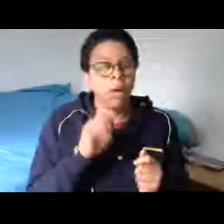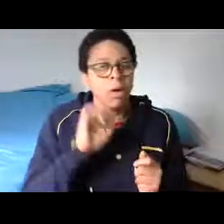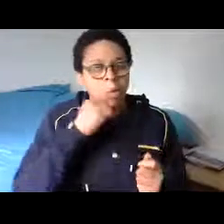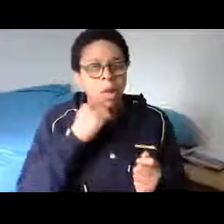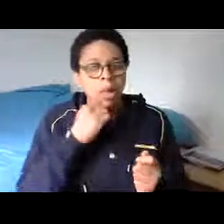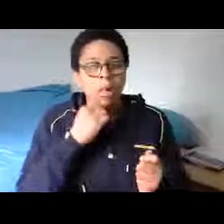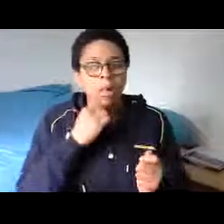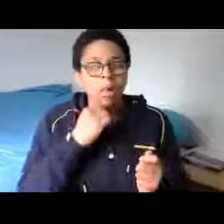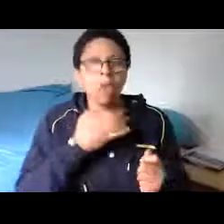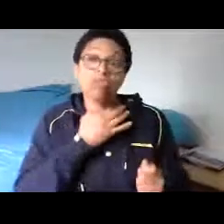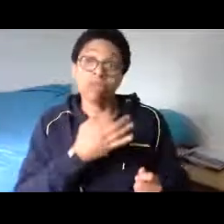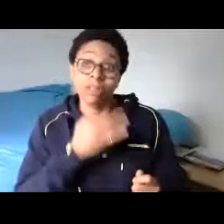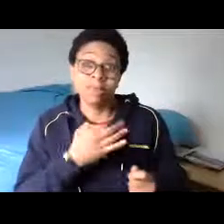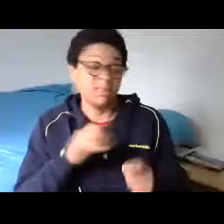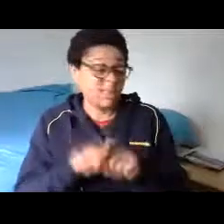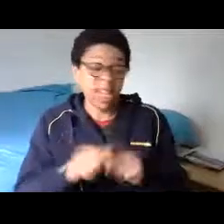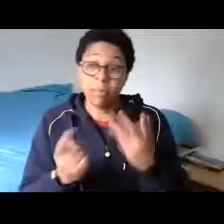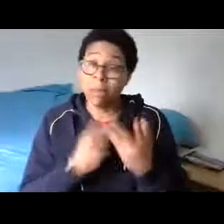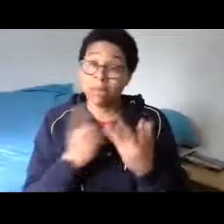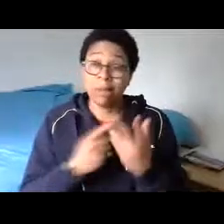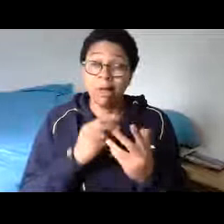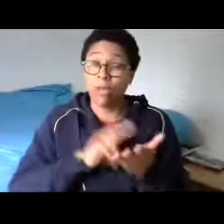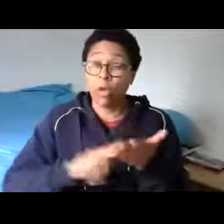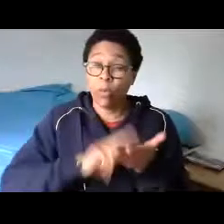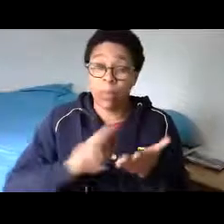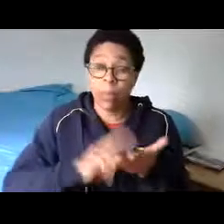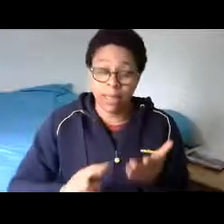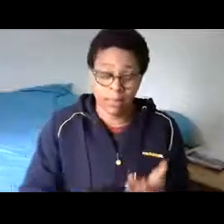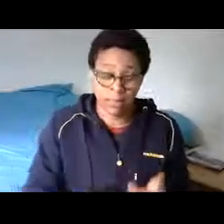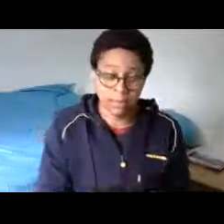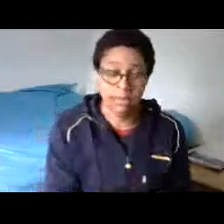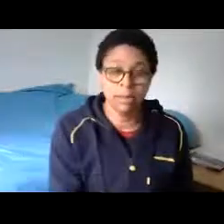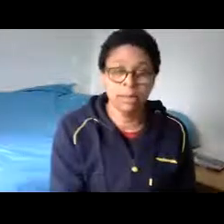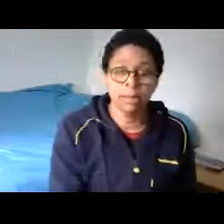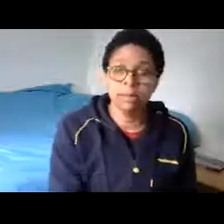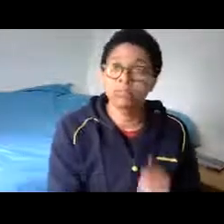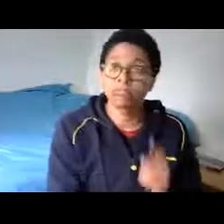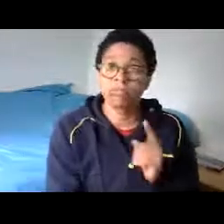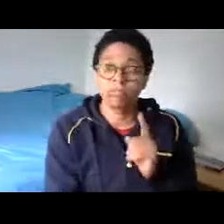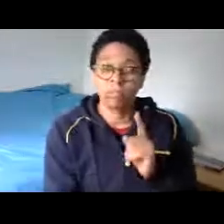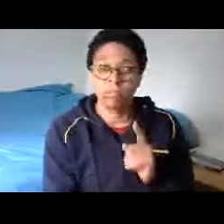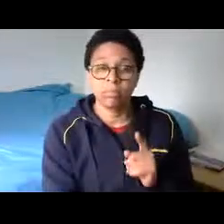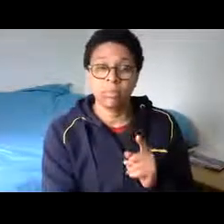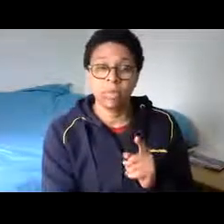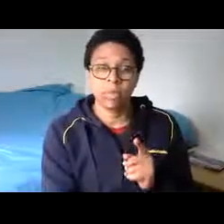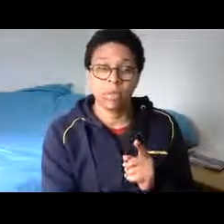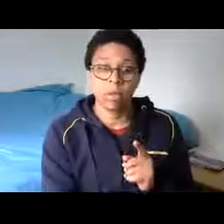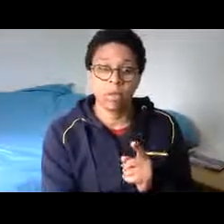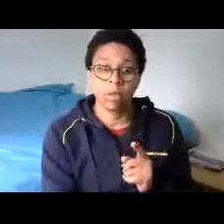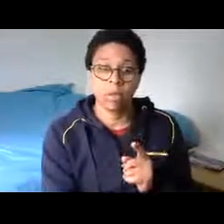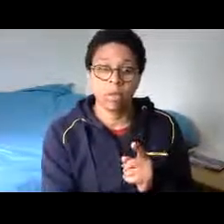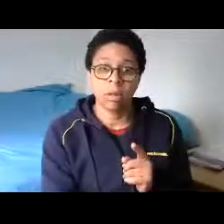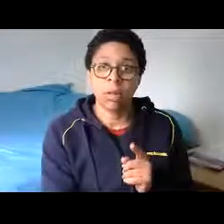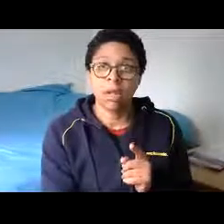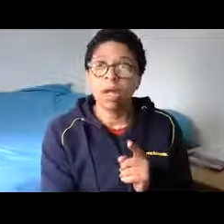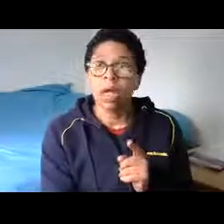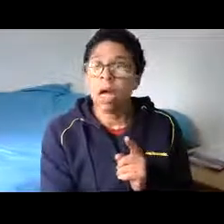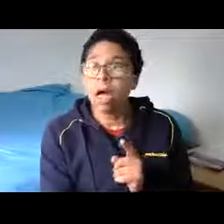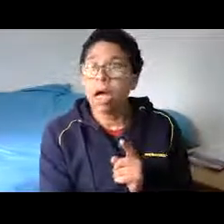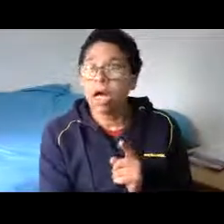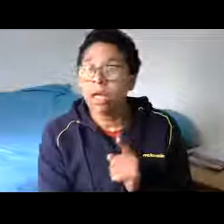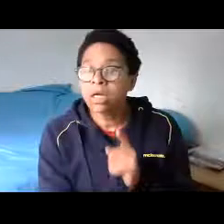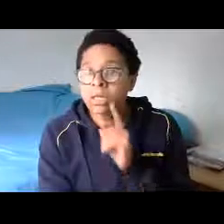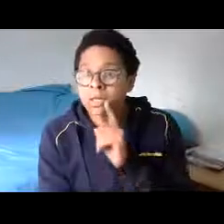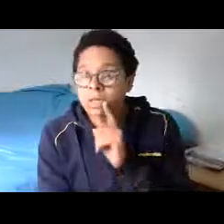human beings. So it's acceptable to kind of for the person to take that risk and just use equipment instead of